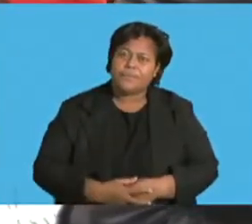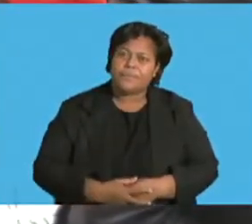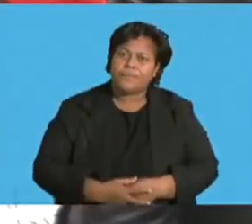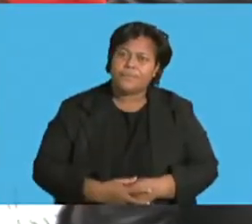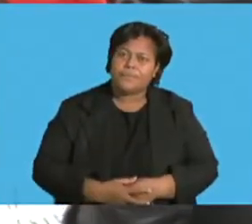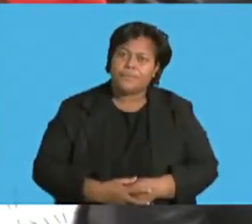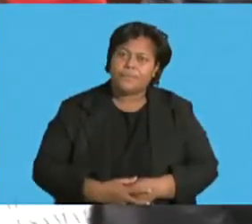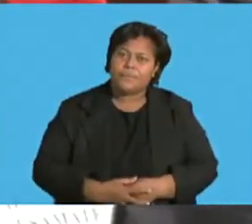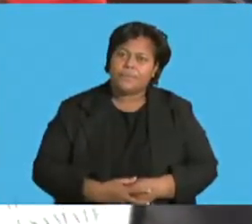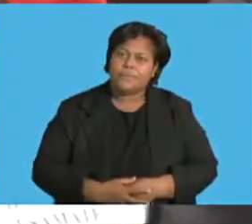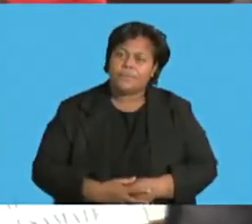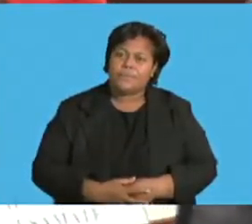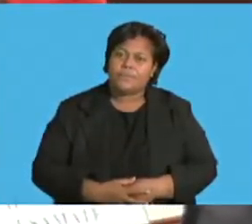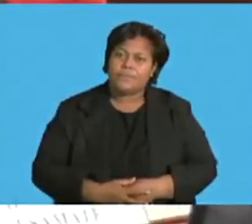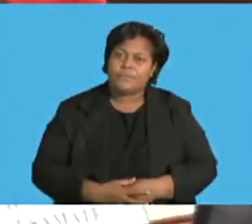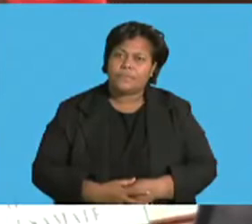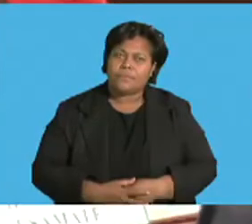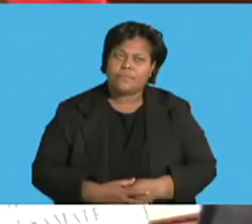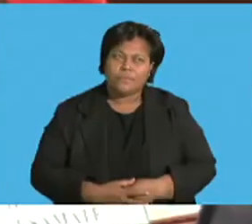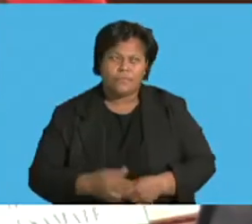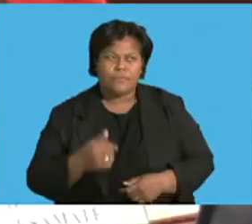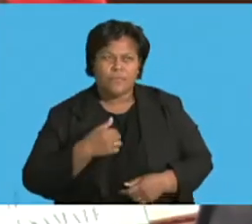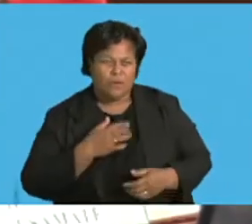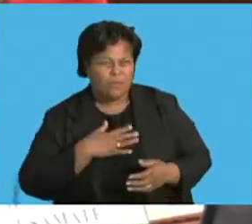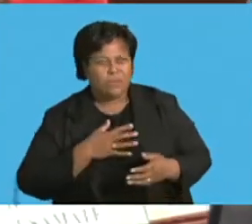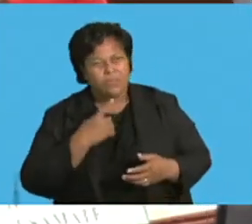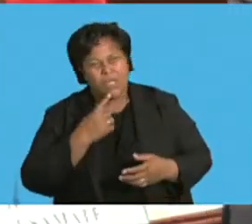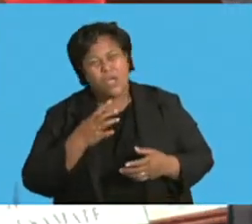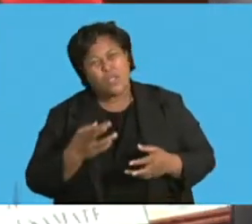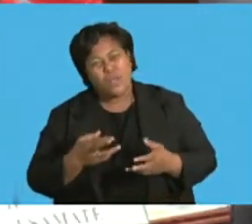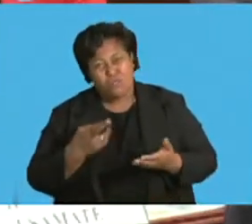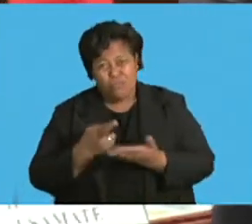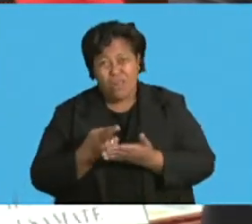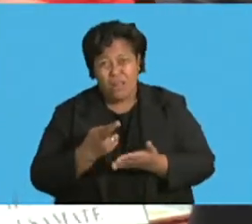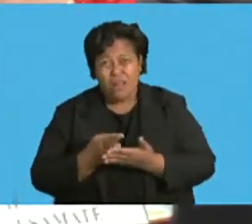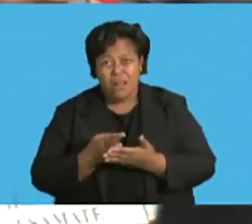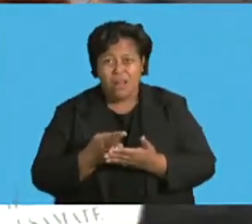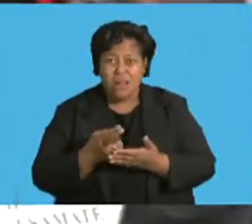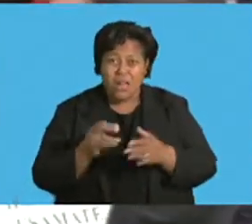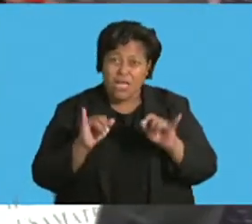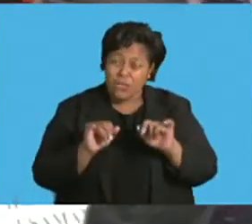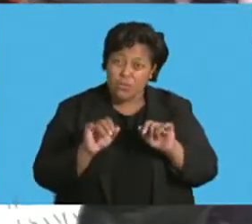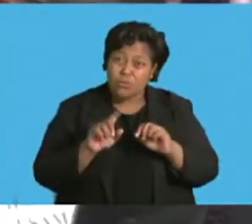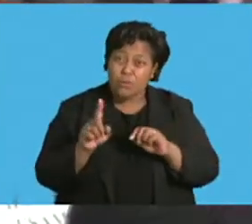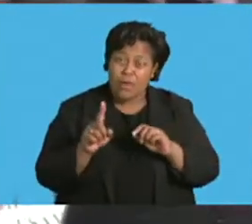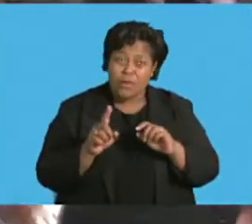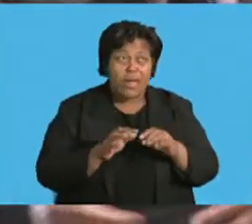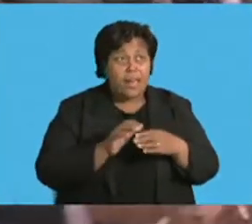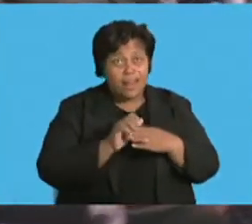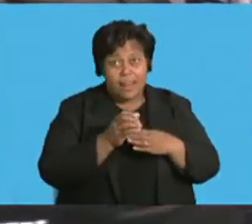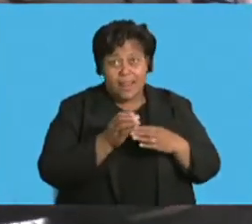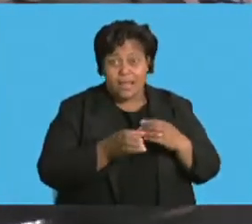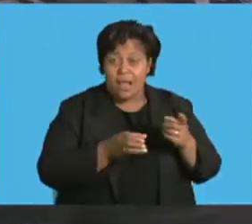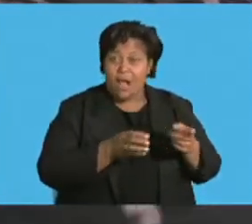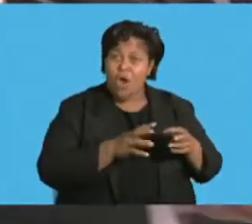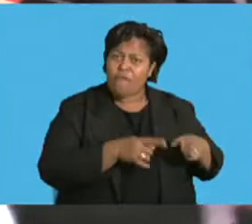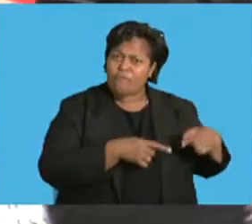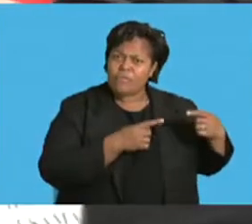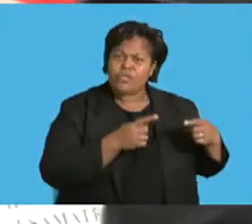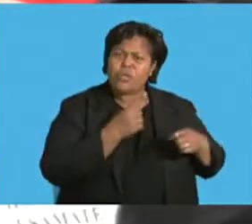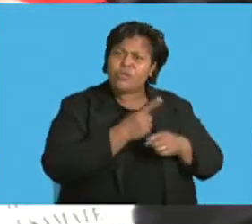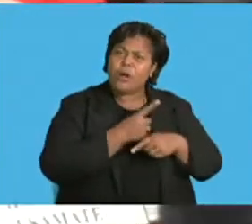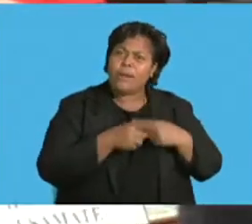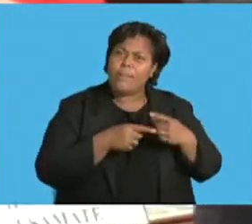quite a lot. Mr. Speaker, sir, the reality of the matter is the Honourable Leader of Opposition talked about parliamentary